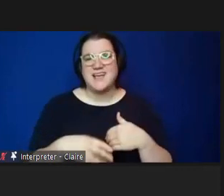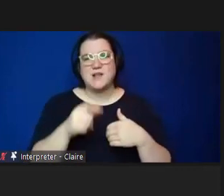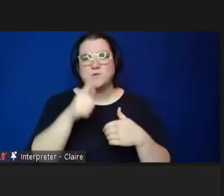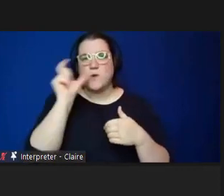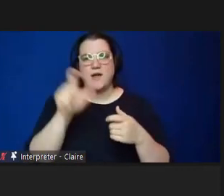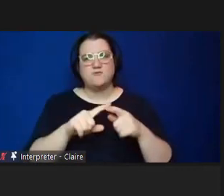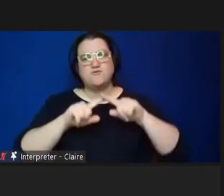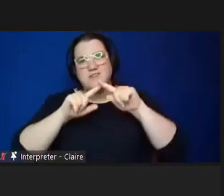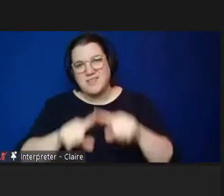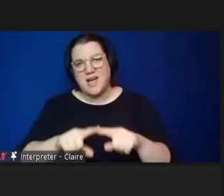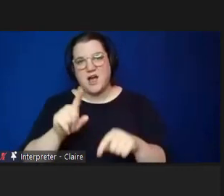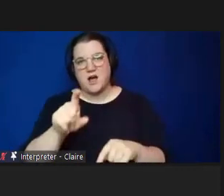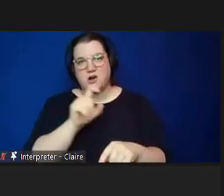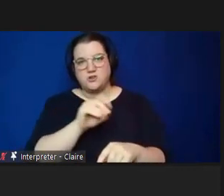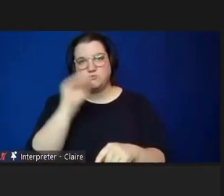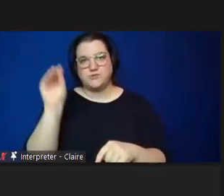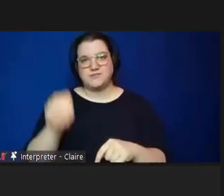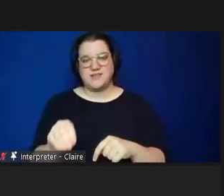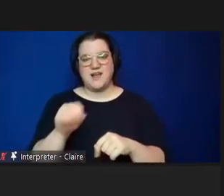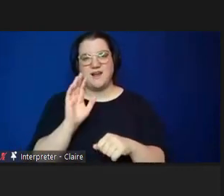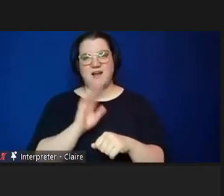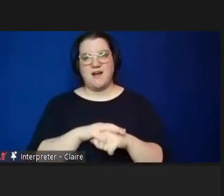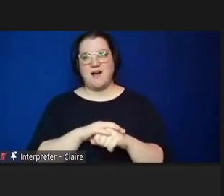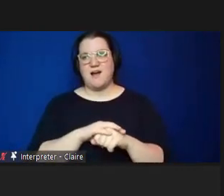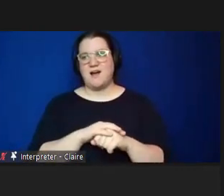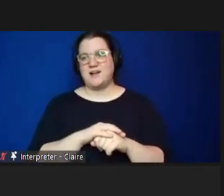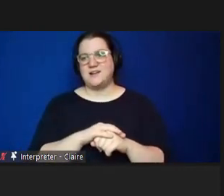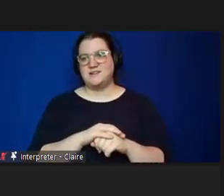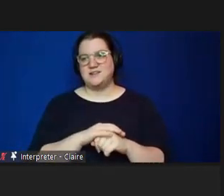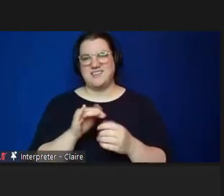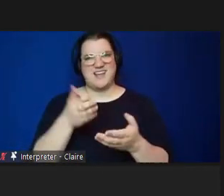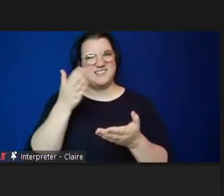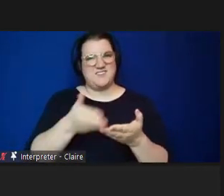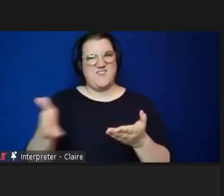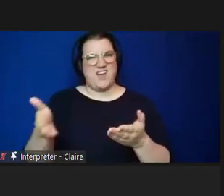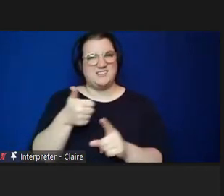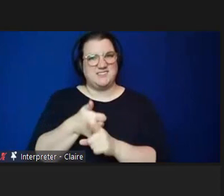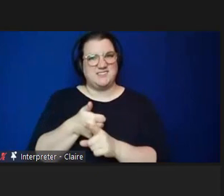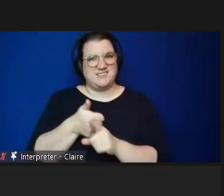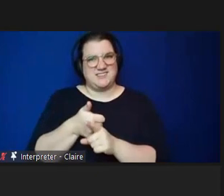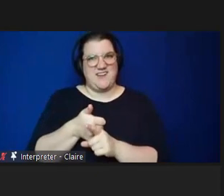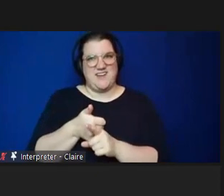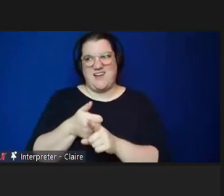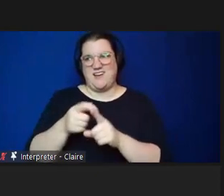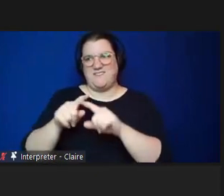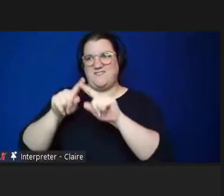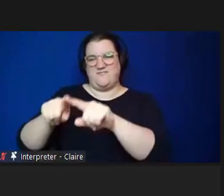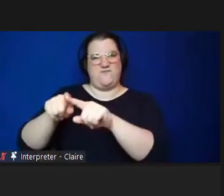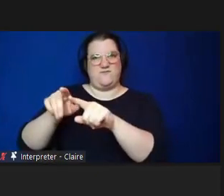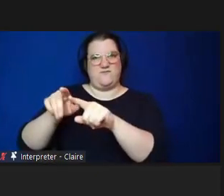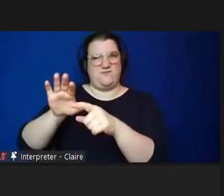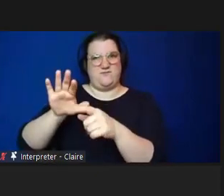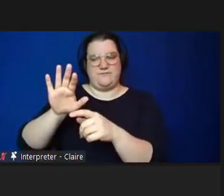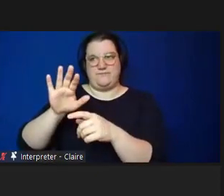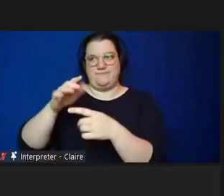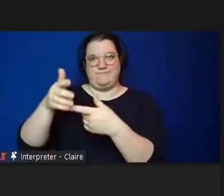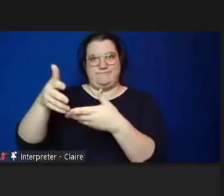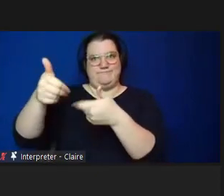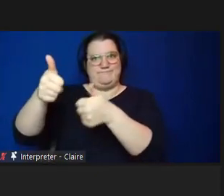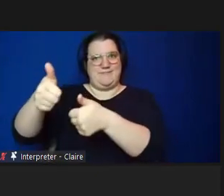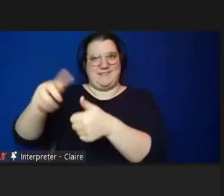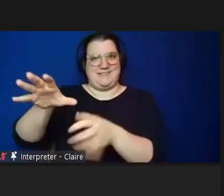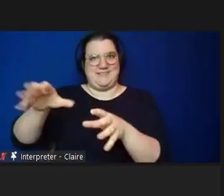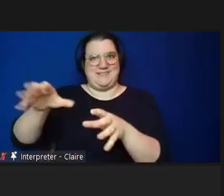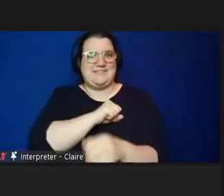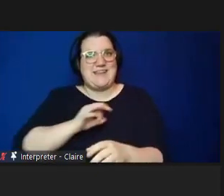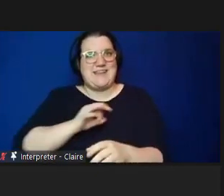rely 100% on the devices of the staff that were at these particular